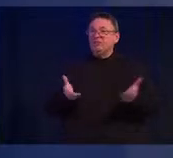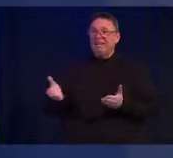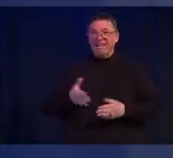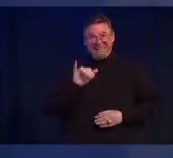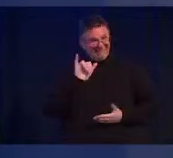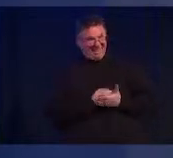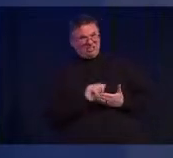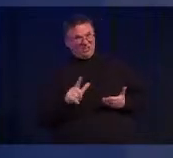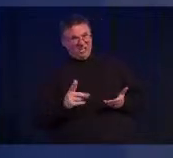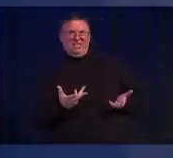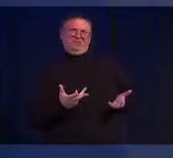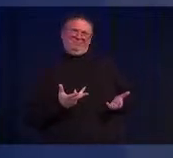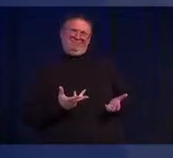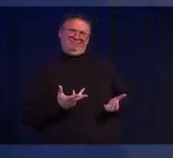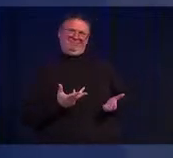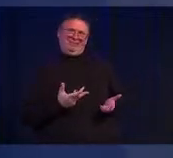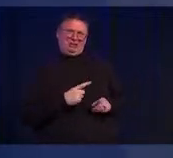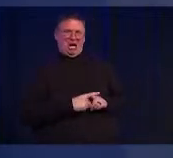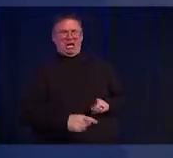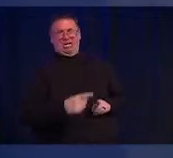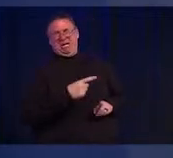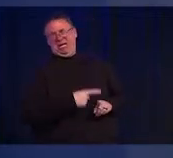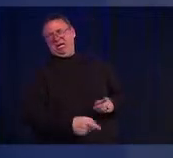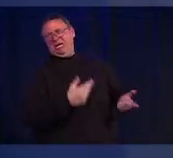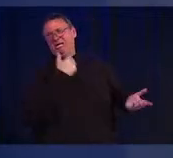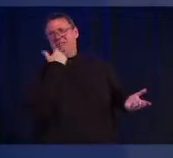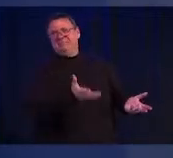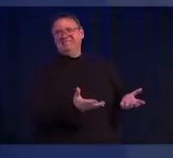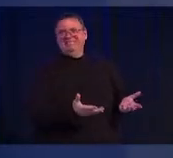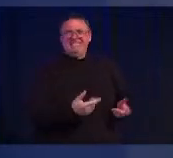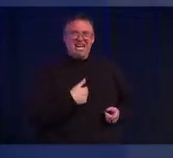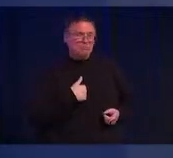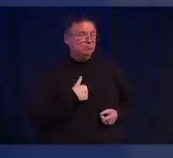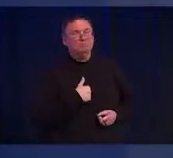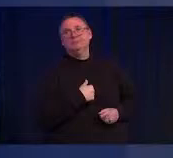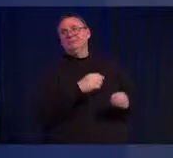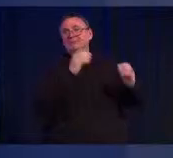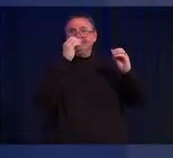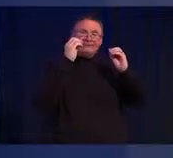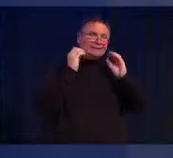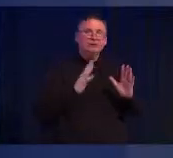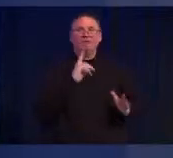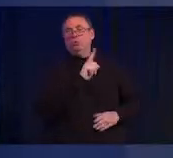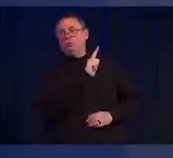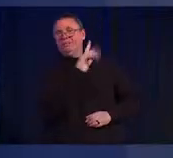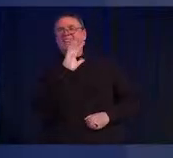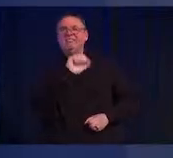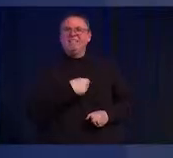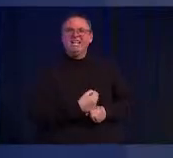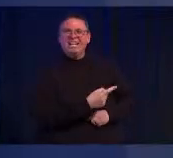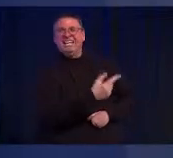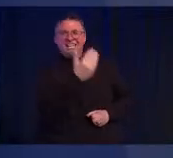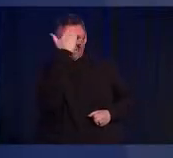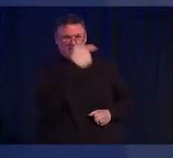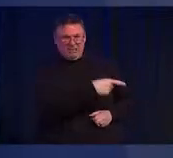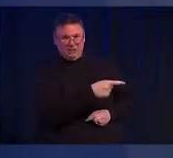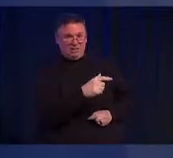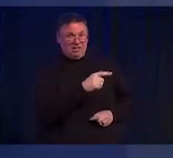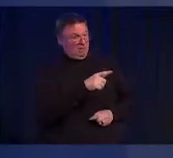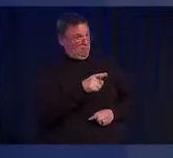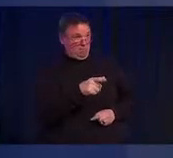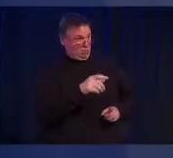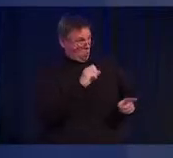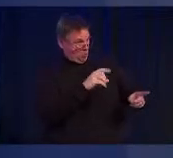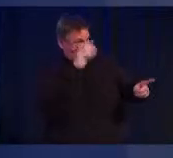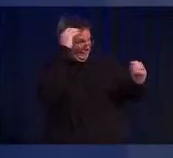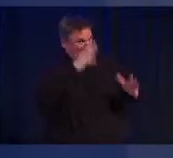I will say, shame on you. I was a teacher for 25 years, and if we're saying that teachers aren't public service,